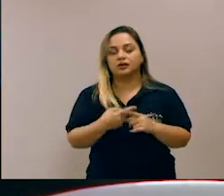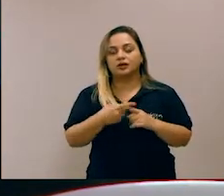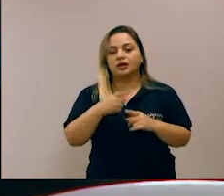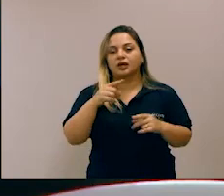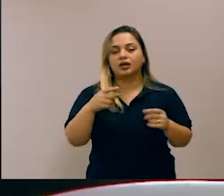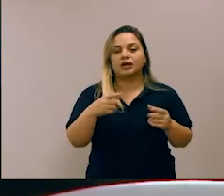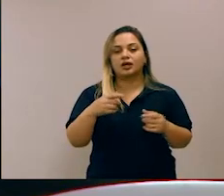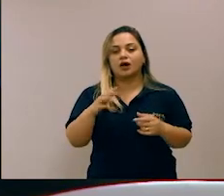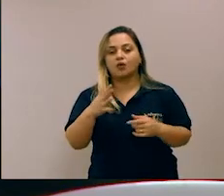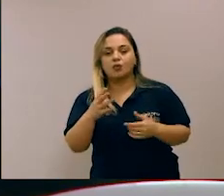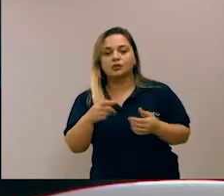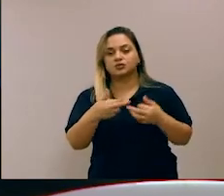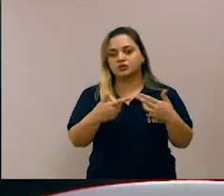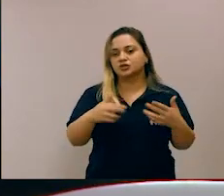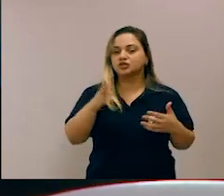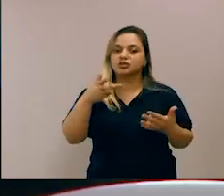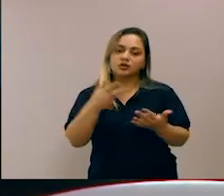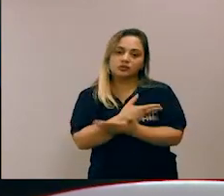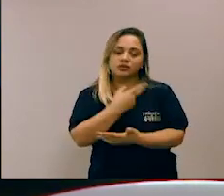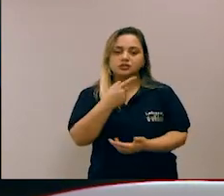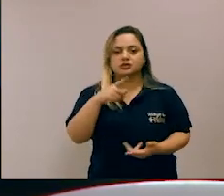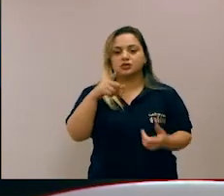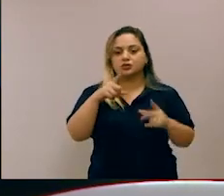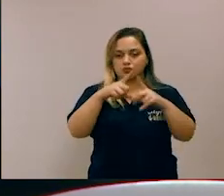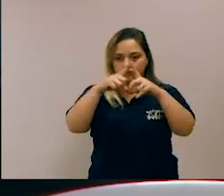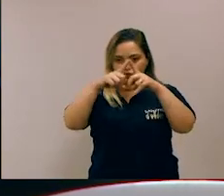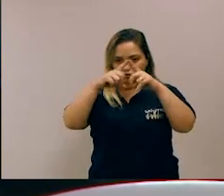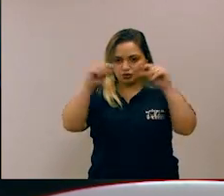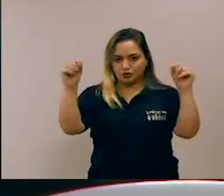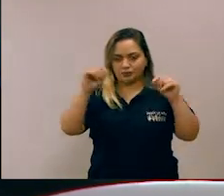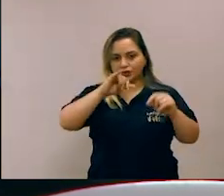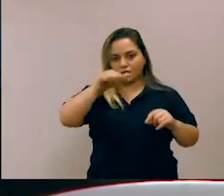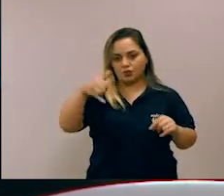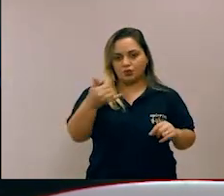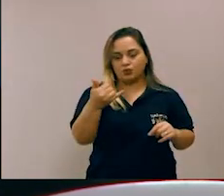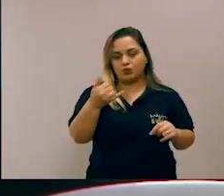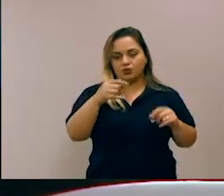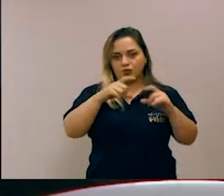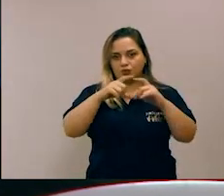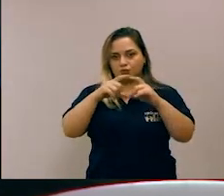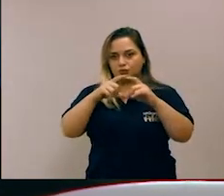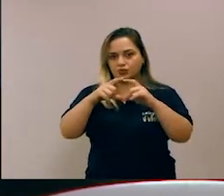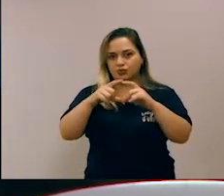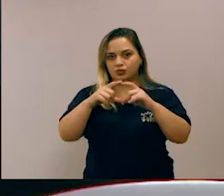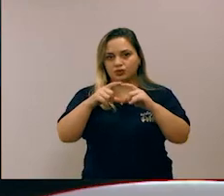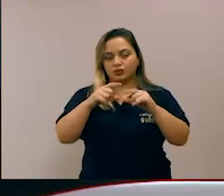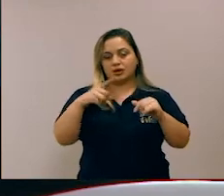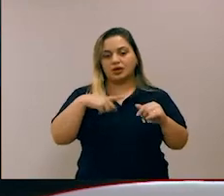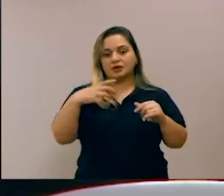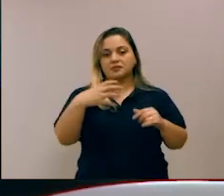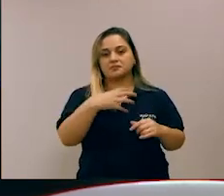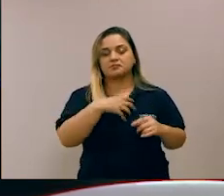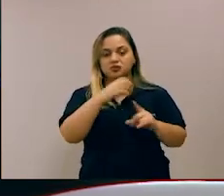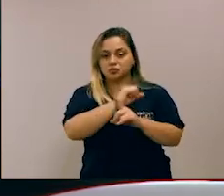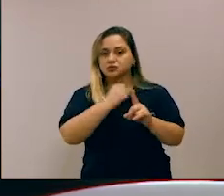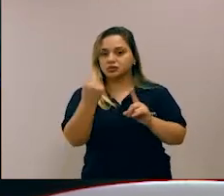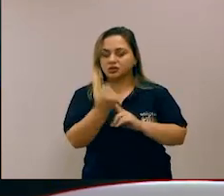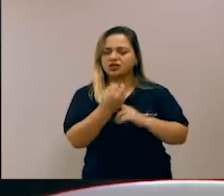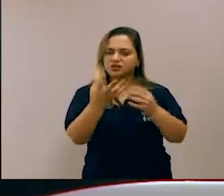them. In Japan, for example, they use algorithms for the health sector, in which the population